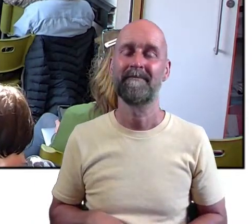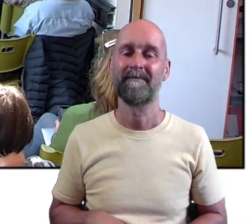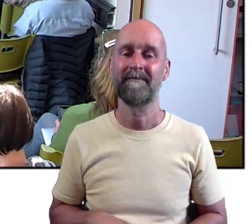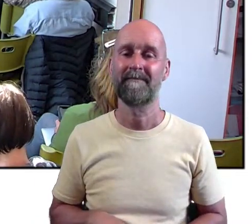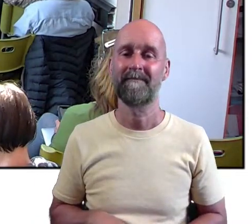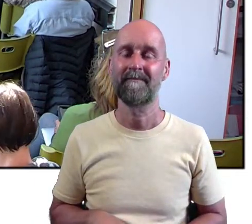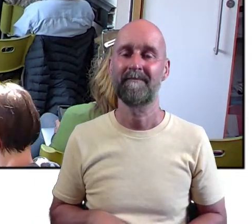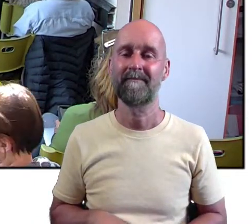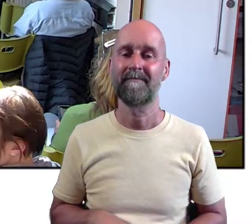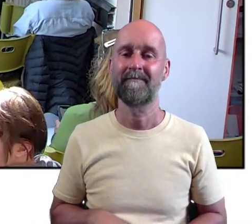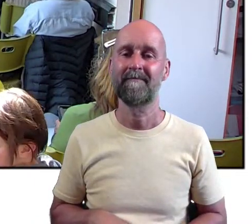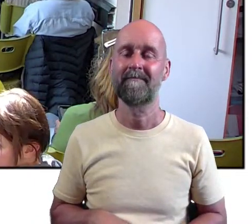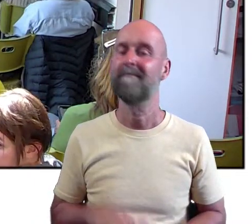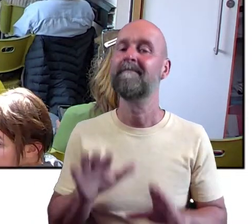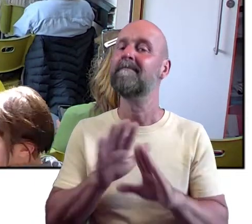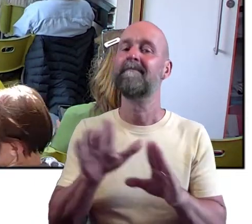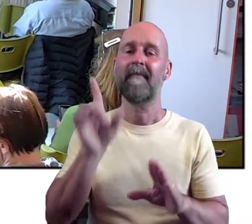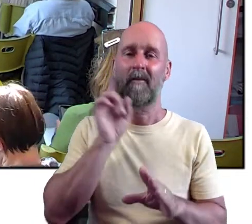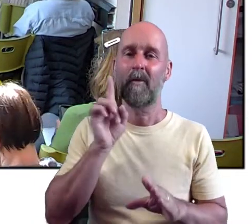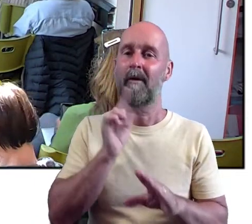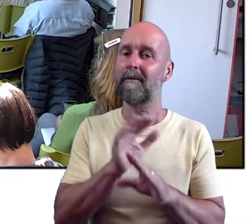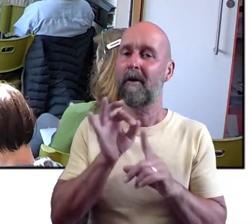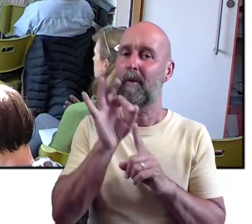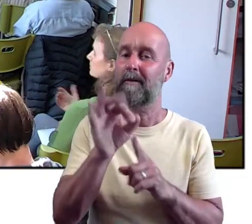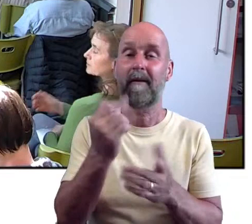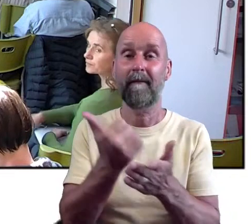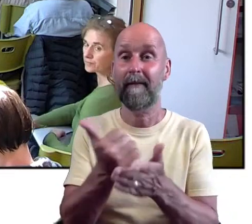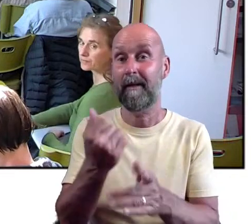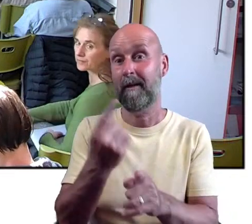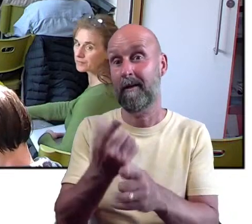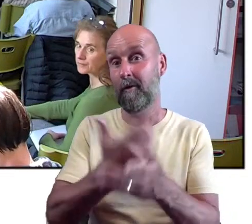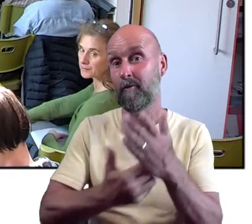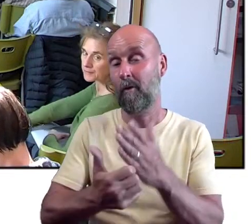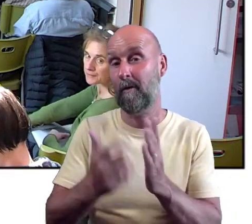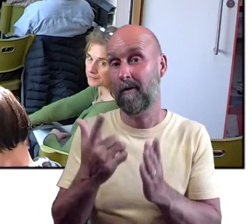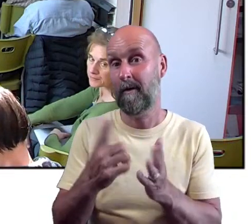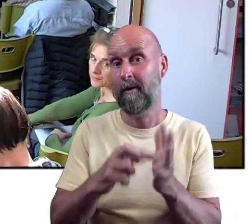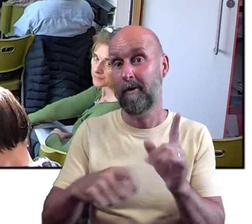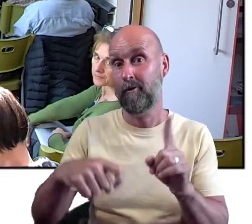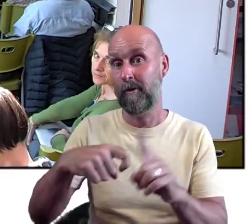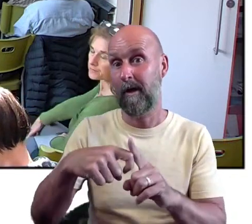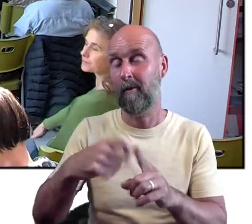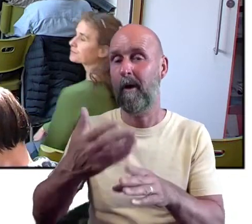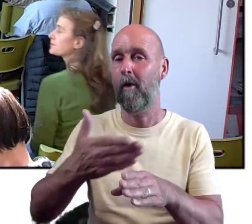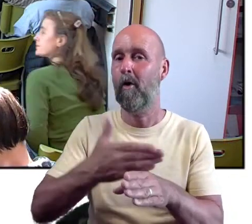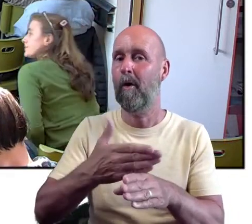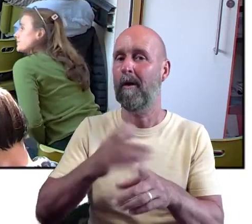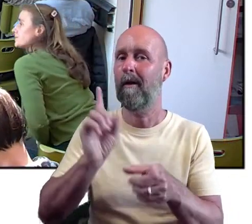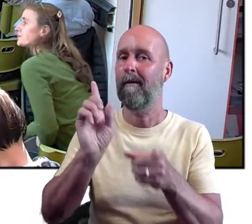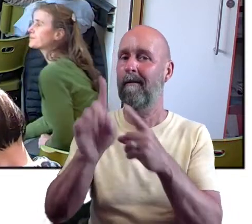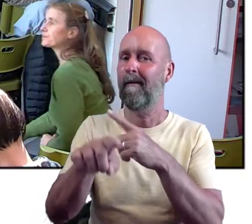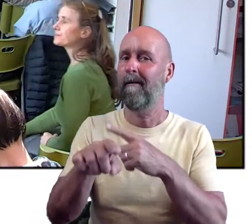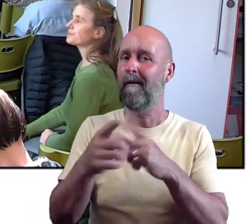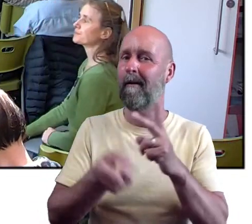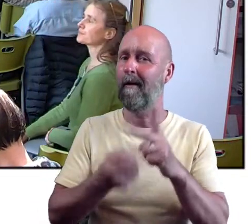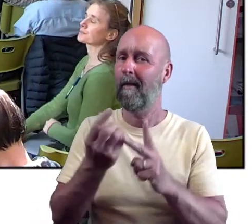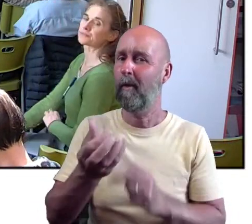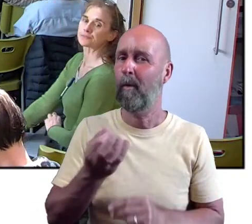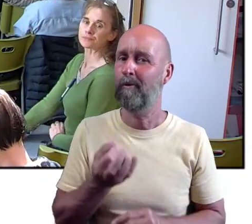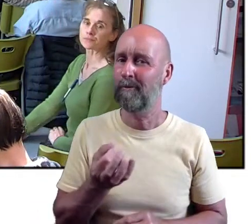It's not a question, actually. It's a great talk, Jack. Thank you. I was just responding to the earlier question around